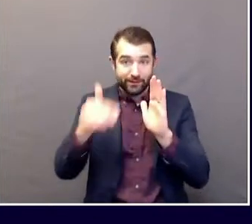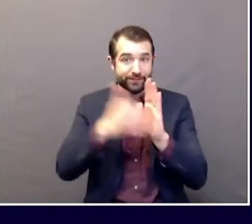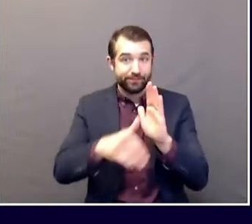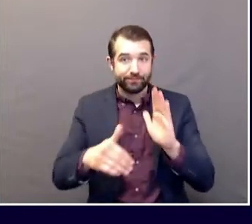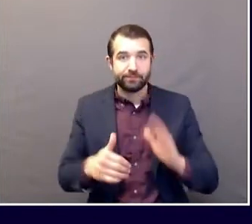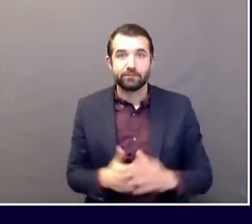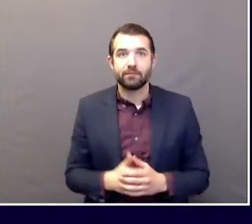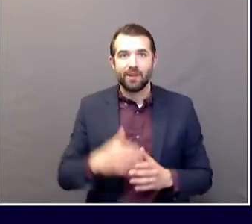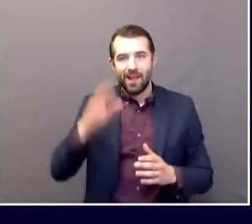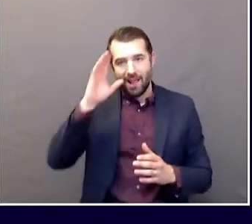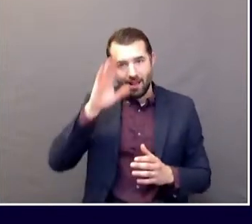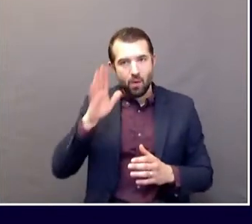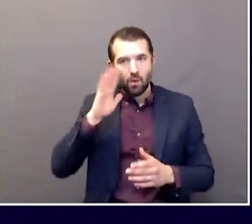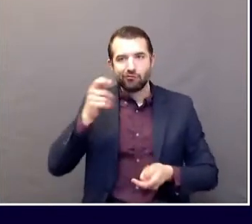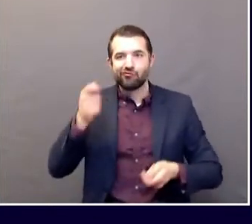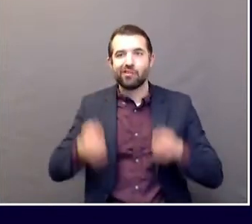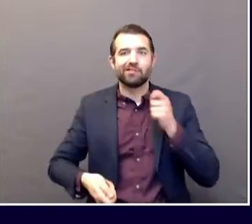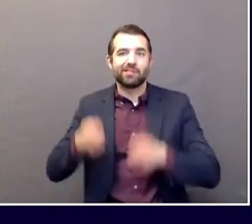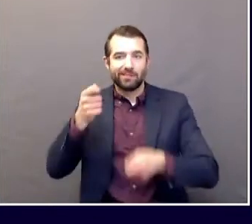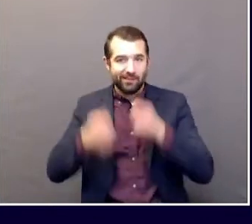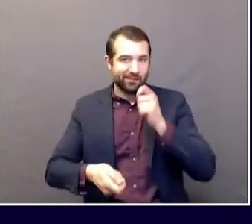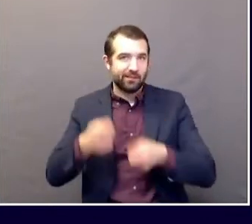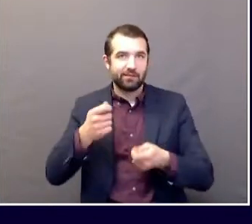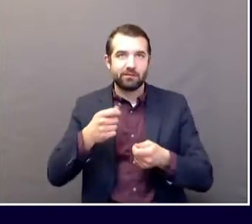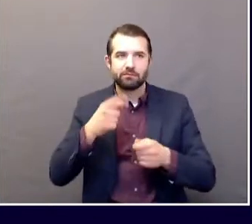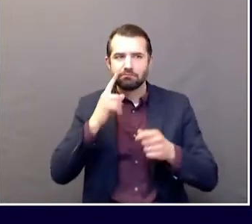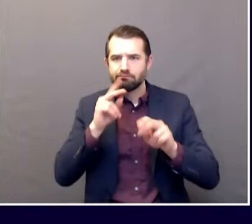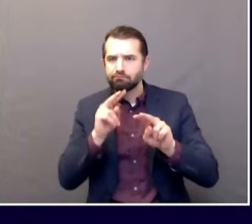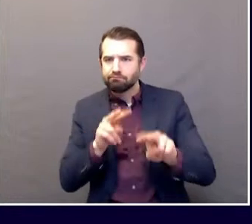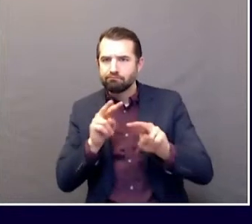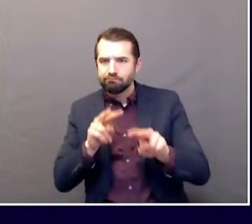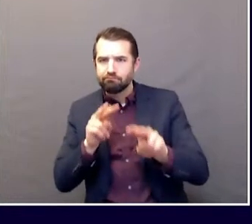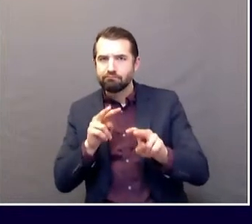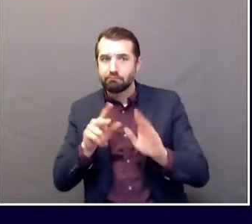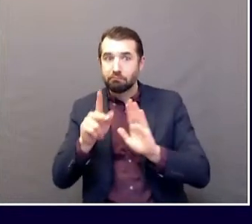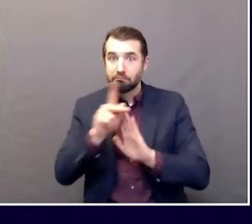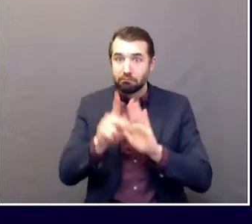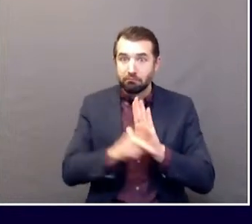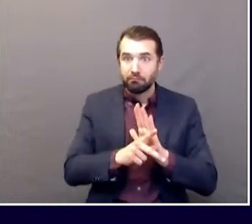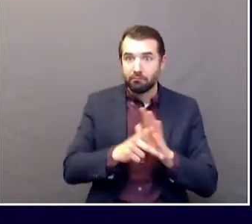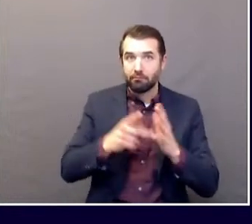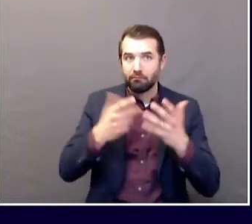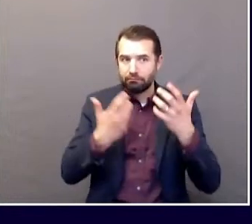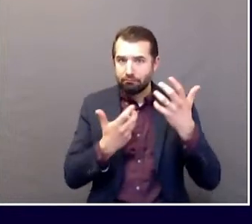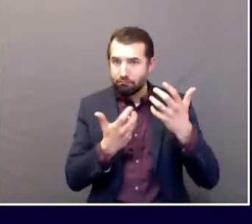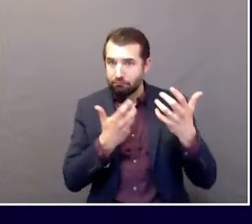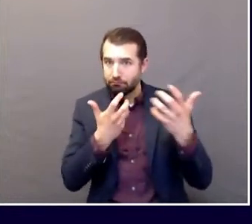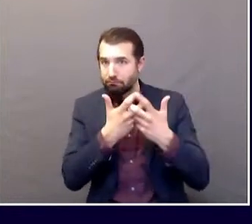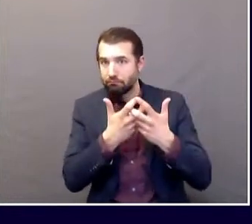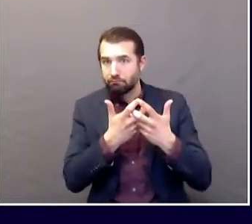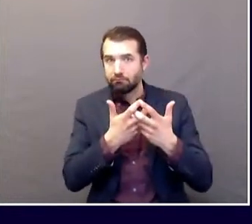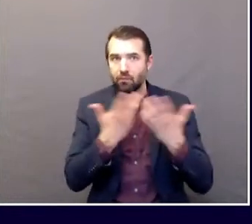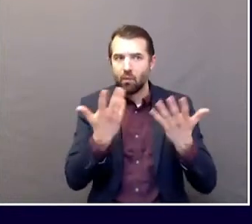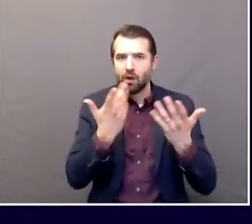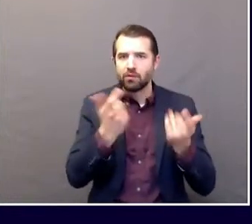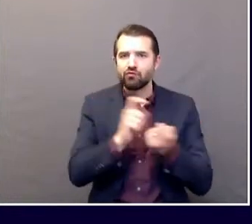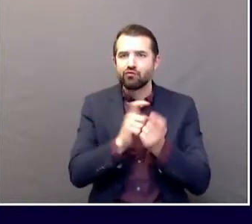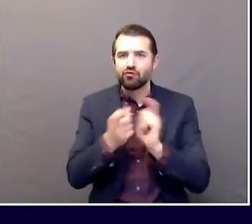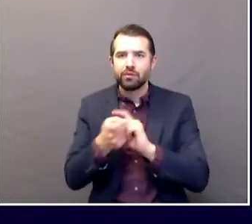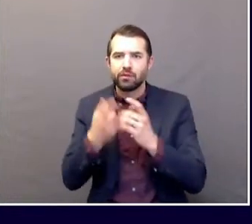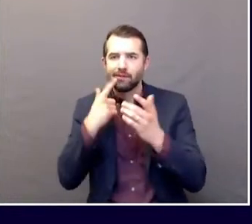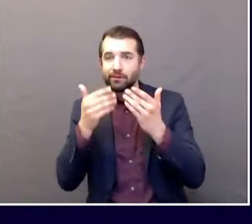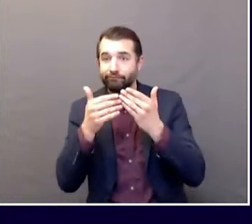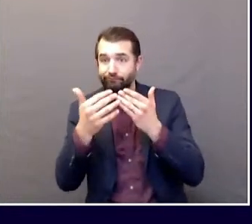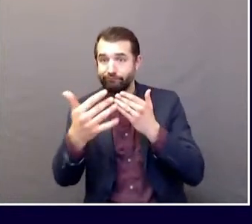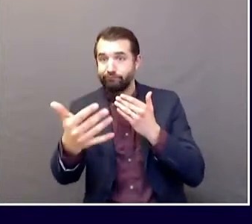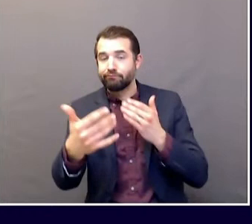are monitoring those changes, looking at our guidance to see what else might change going forward. But the action taken last